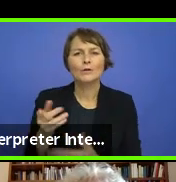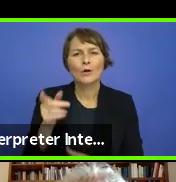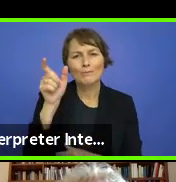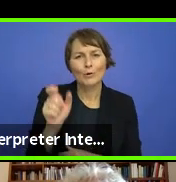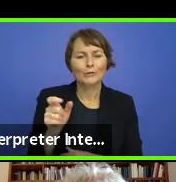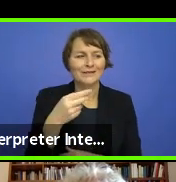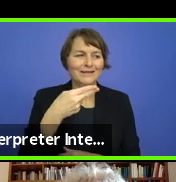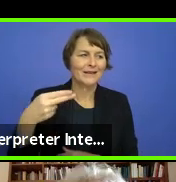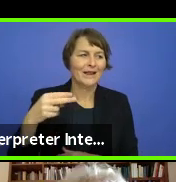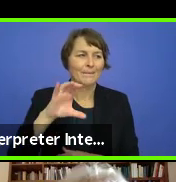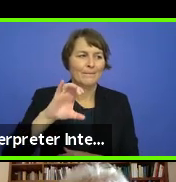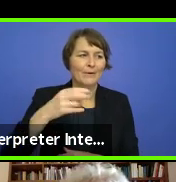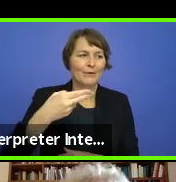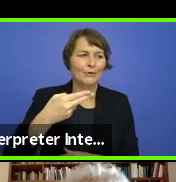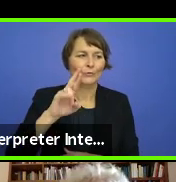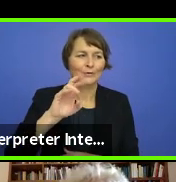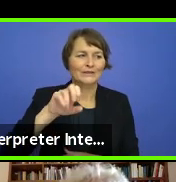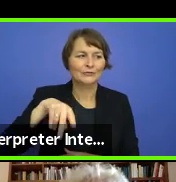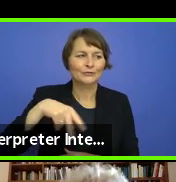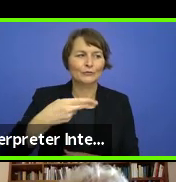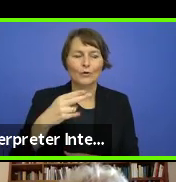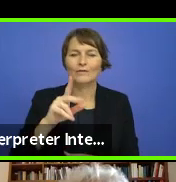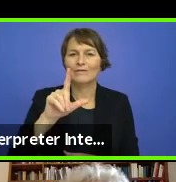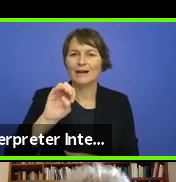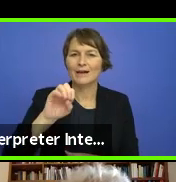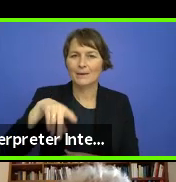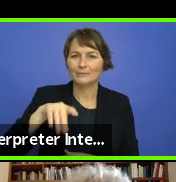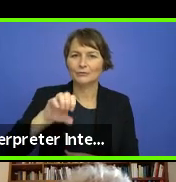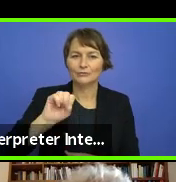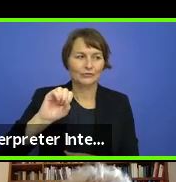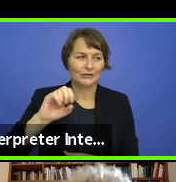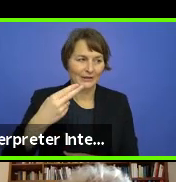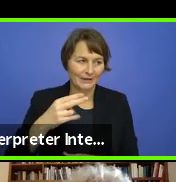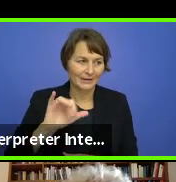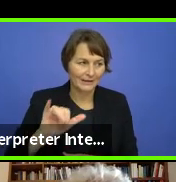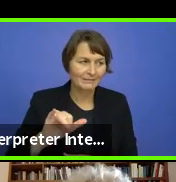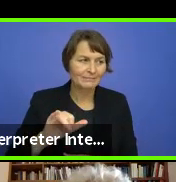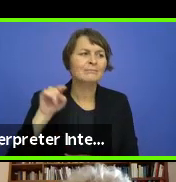Salzburg University to speak on behalf of the Co-Create group.